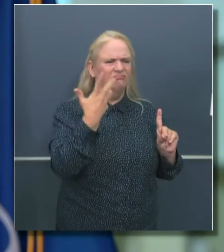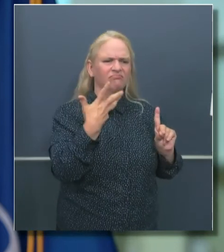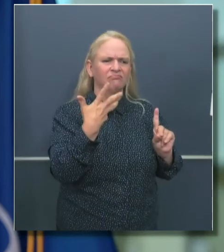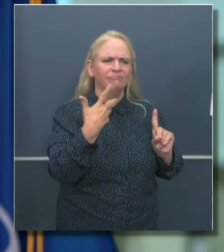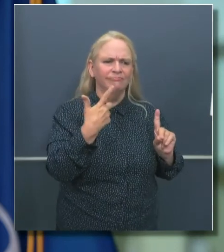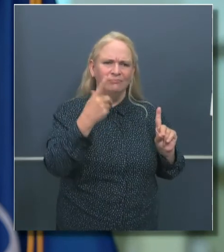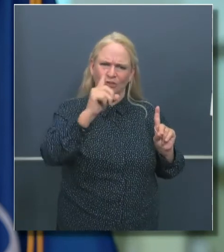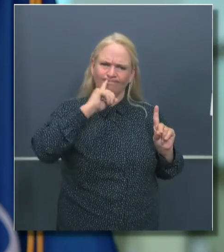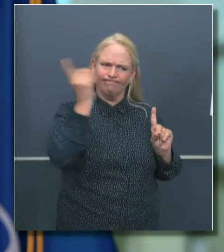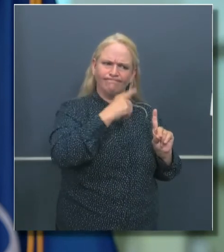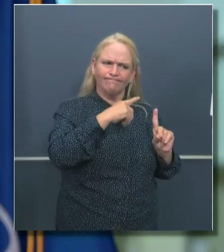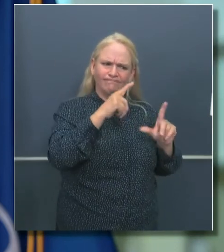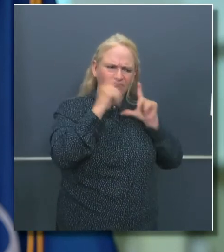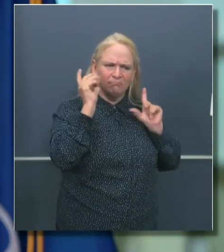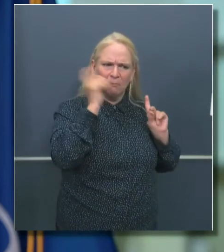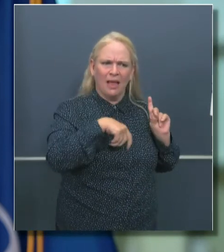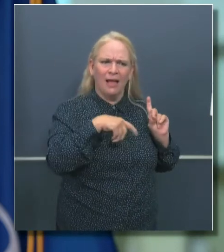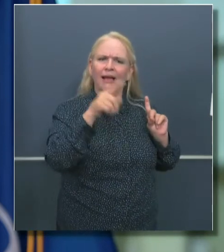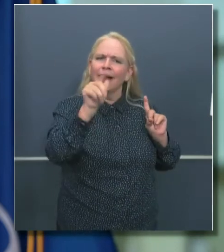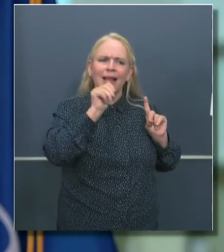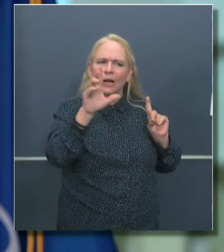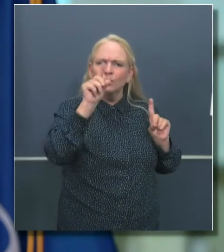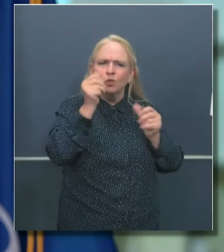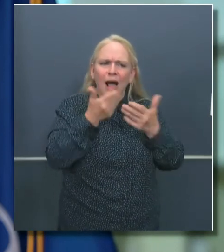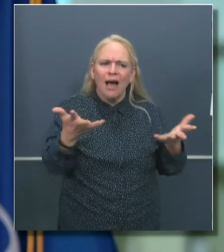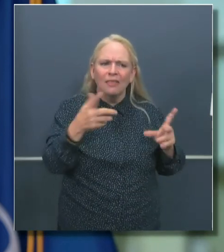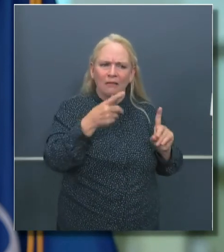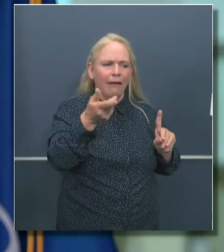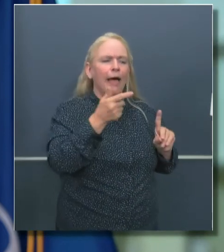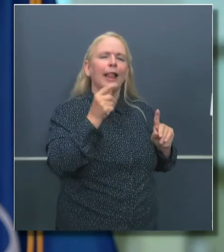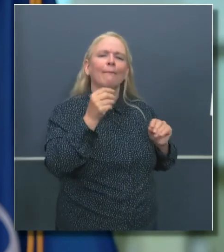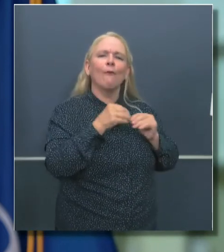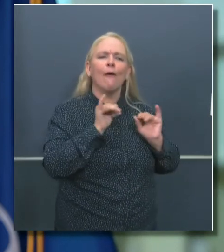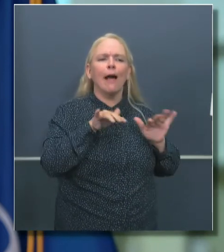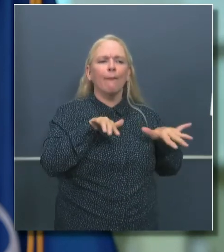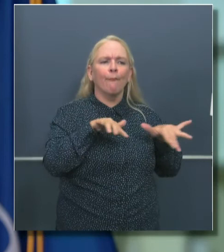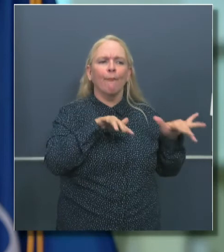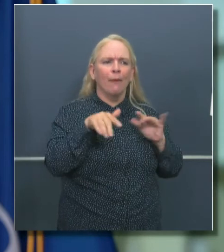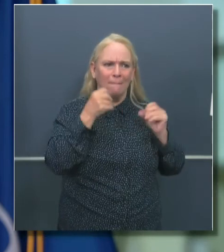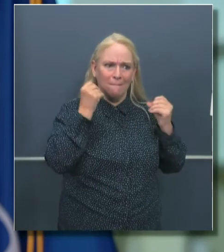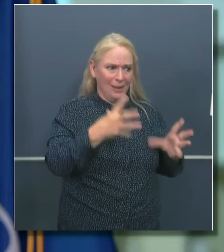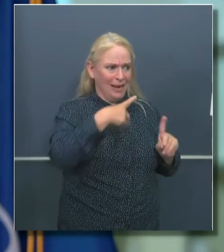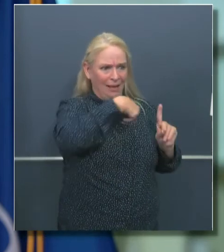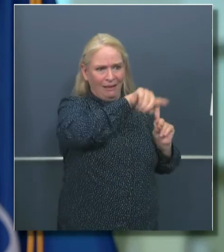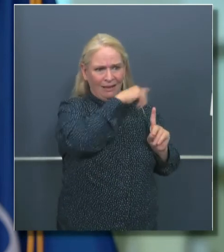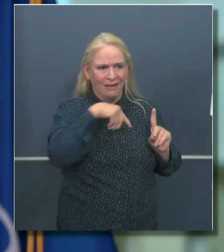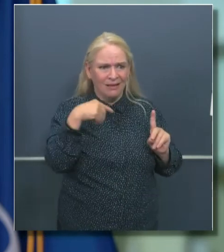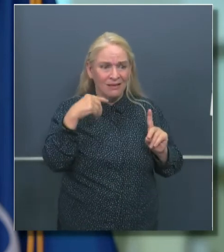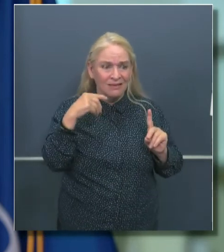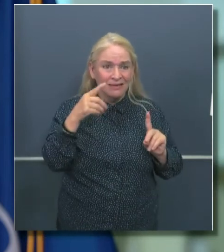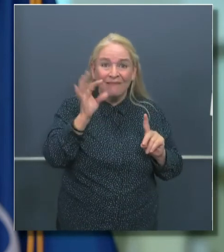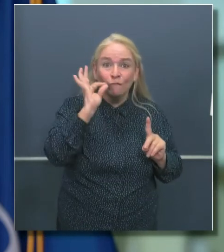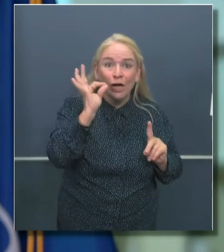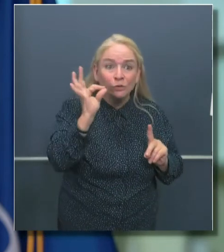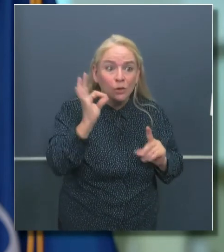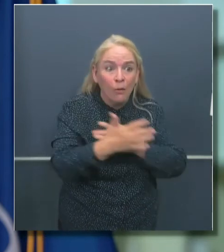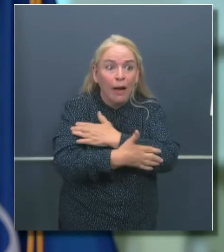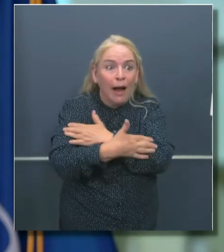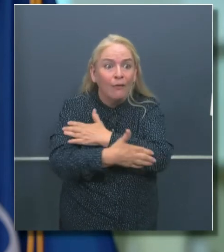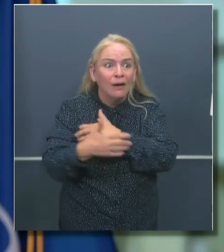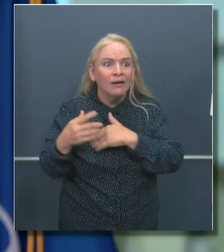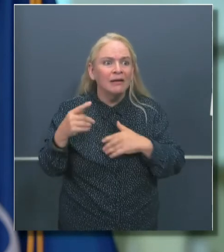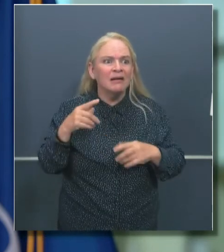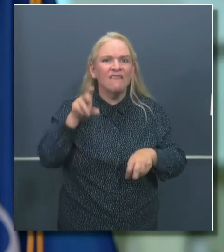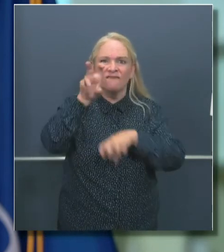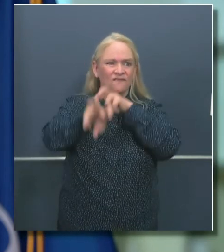it, why aren't you going there? And then there's local officials planning events in Fresno County. They say the Fresno Fair is